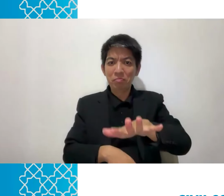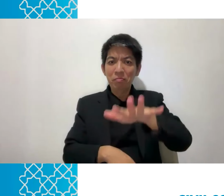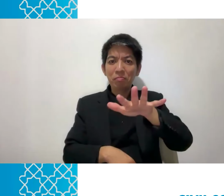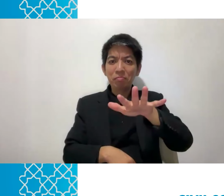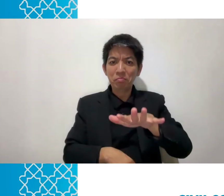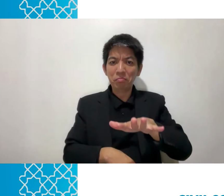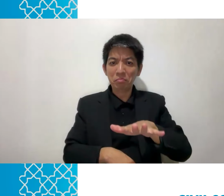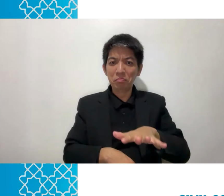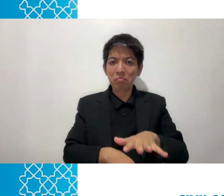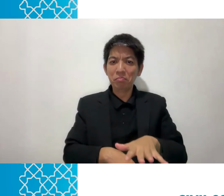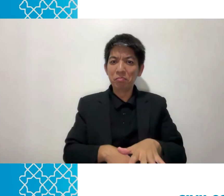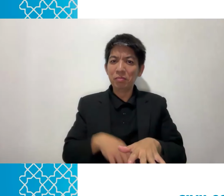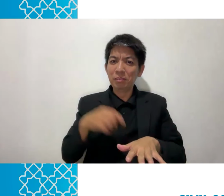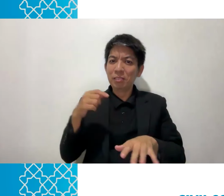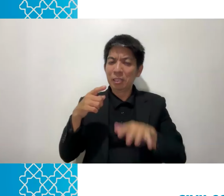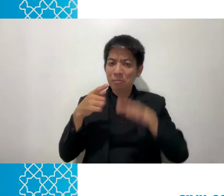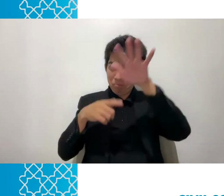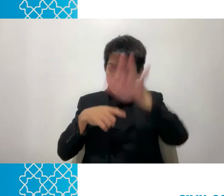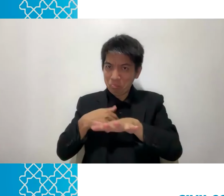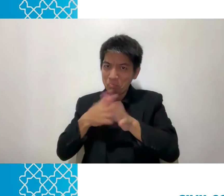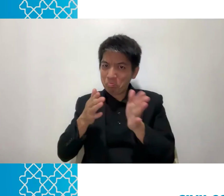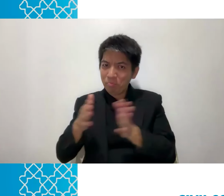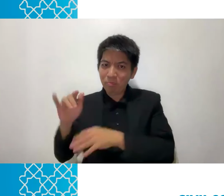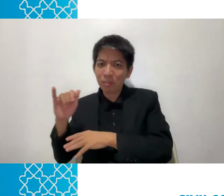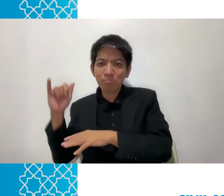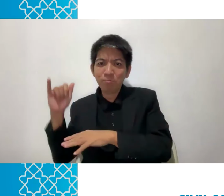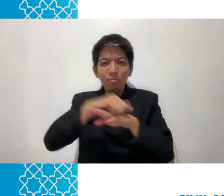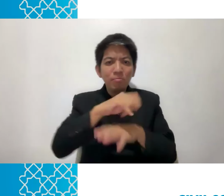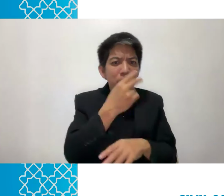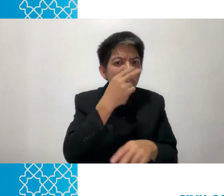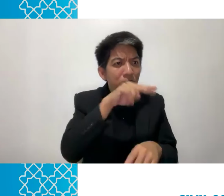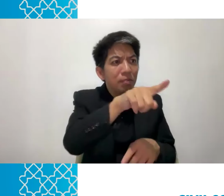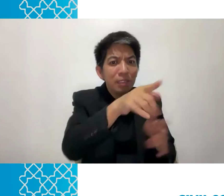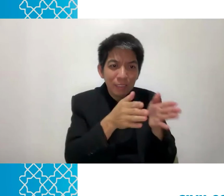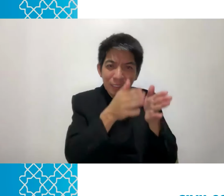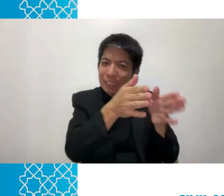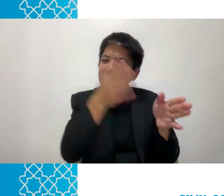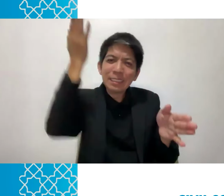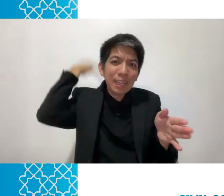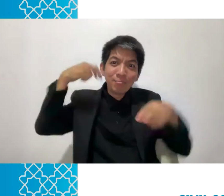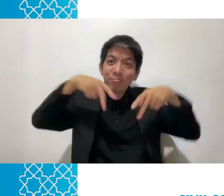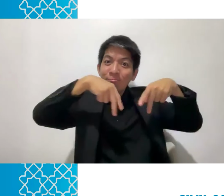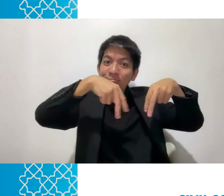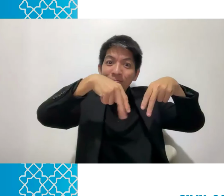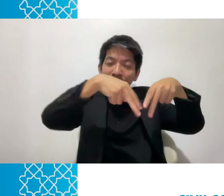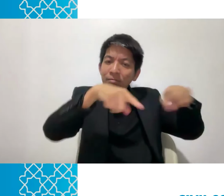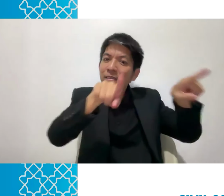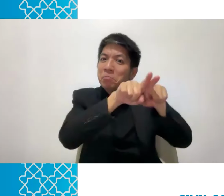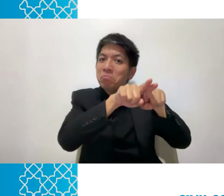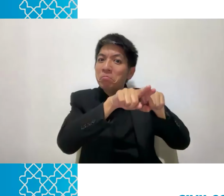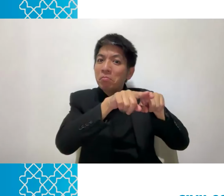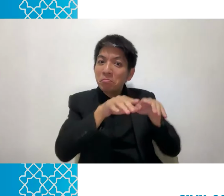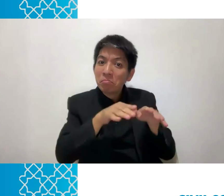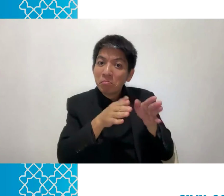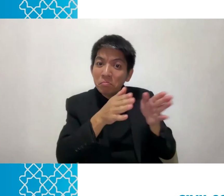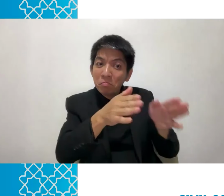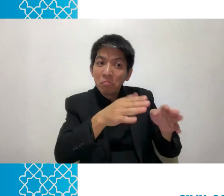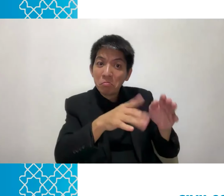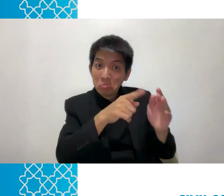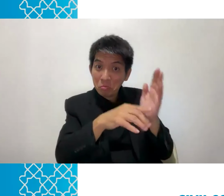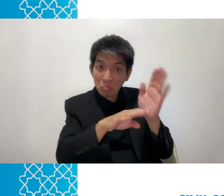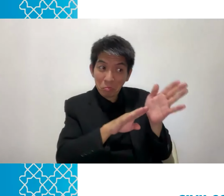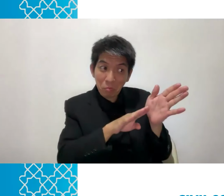to find what's kind of the difference on the improvement that they make from the developers.